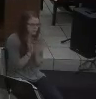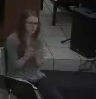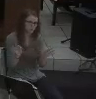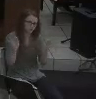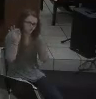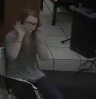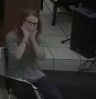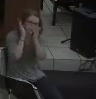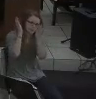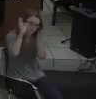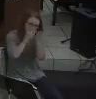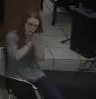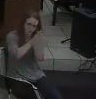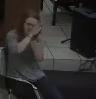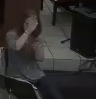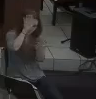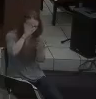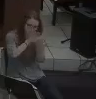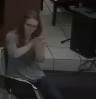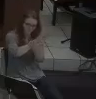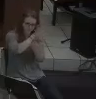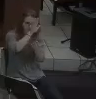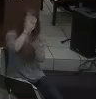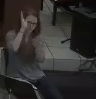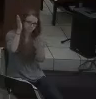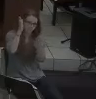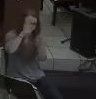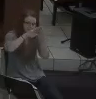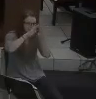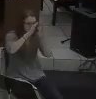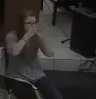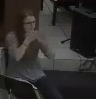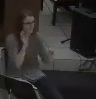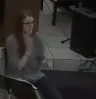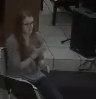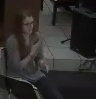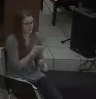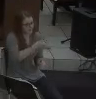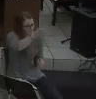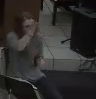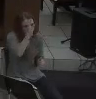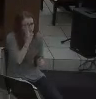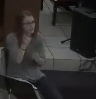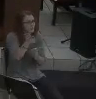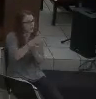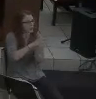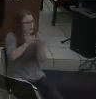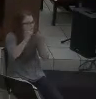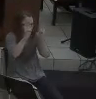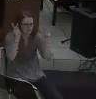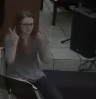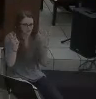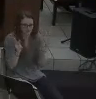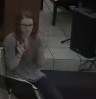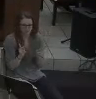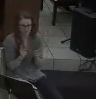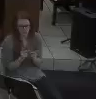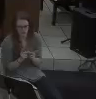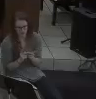of praise. In the city of our God, the holy